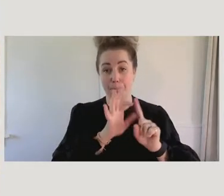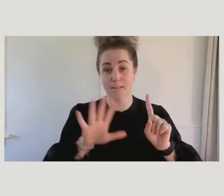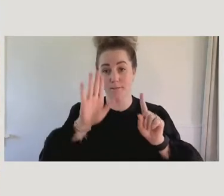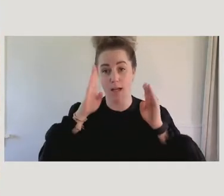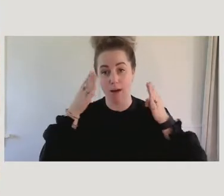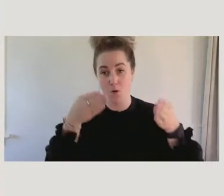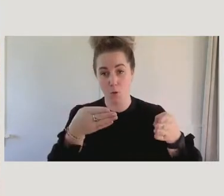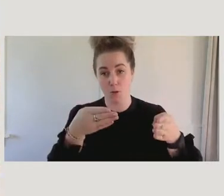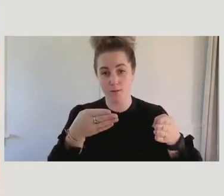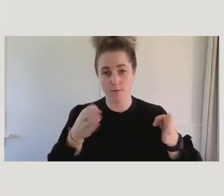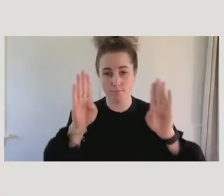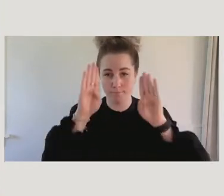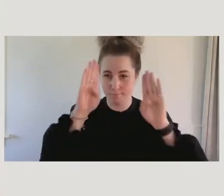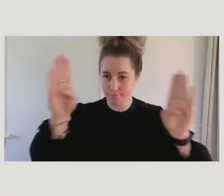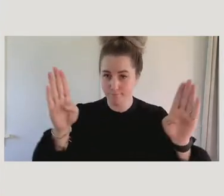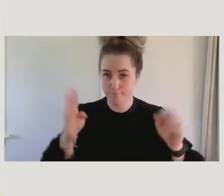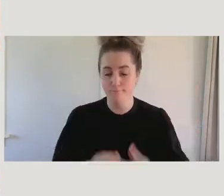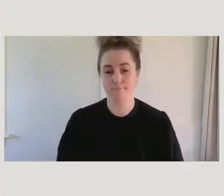to be here